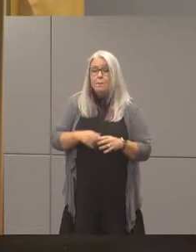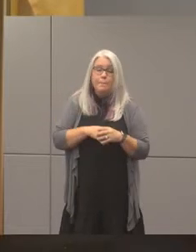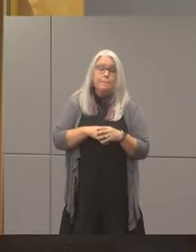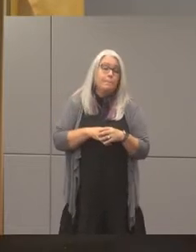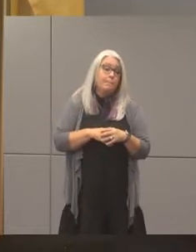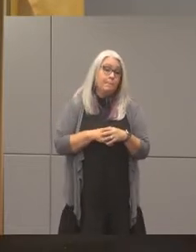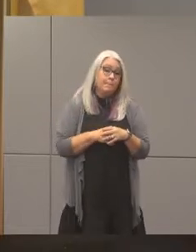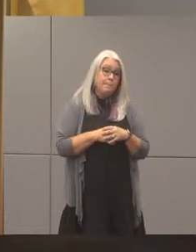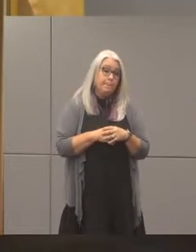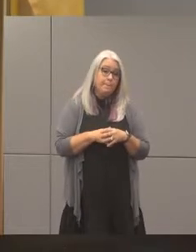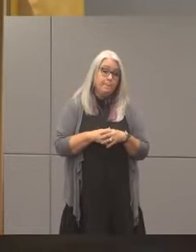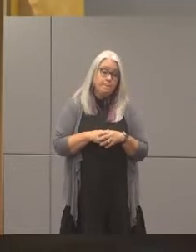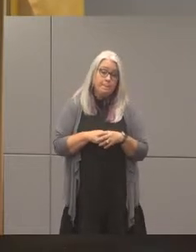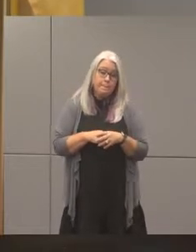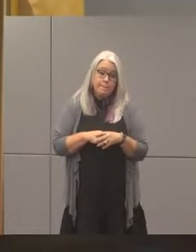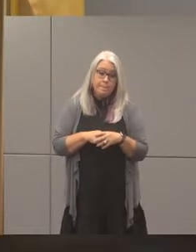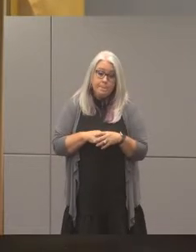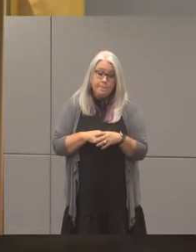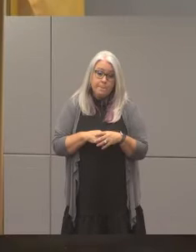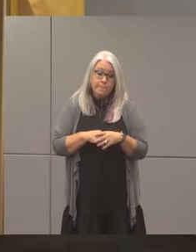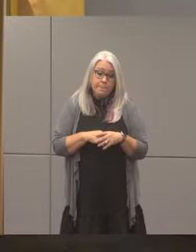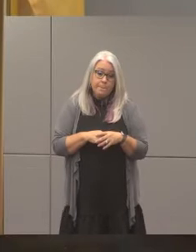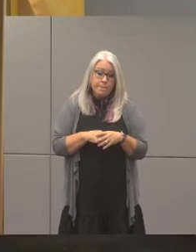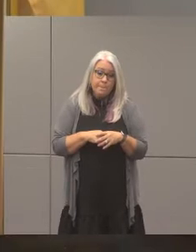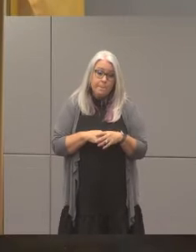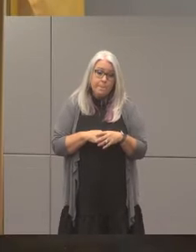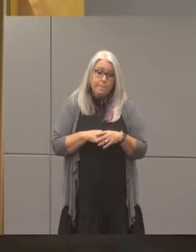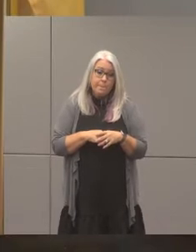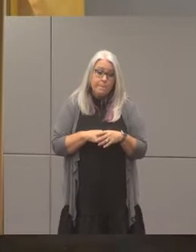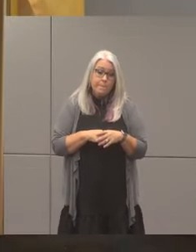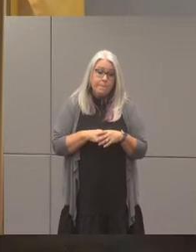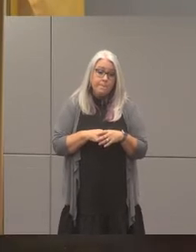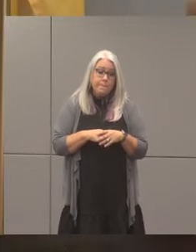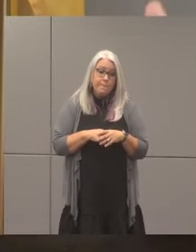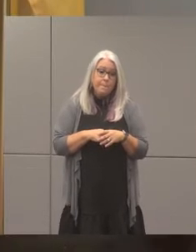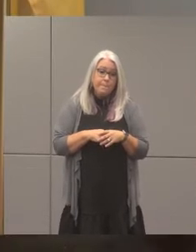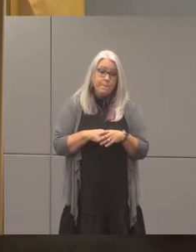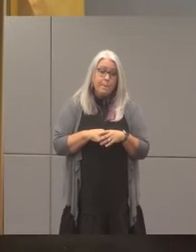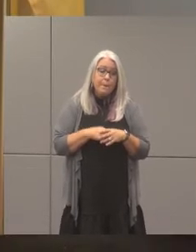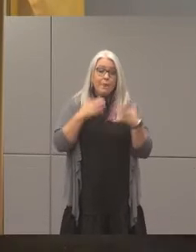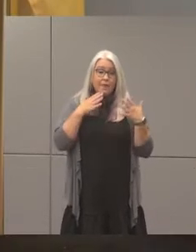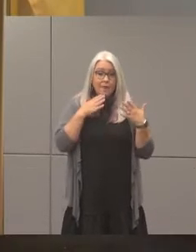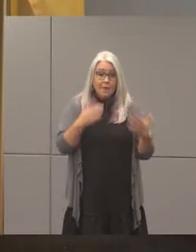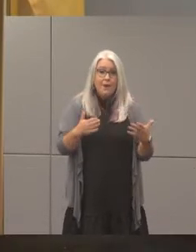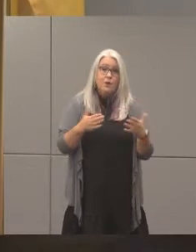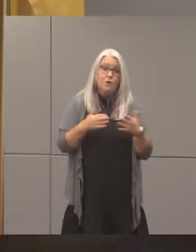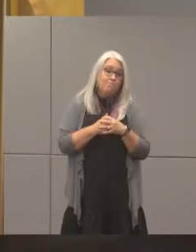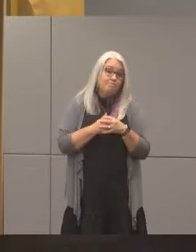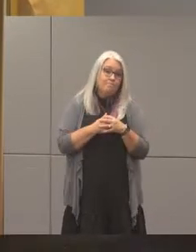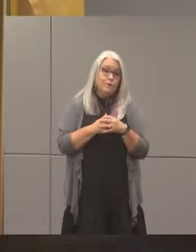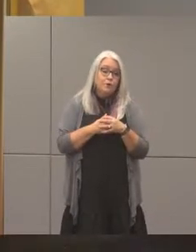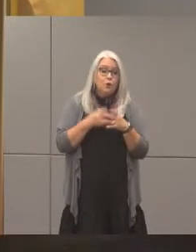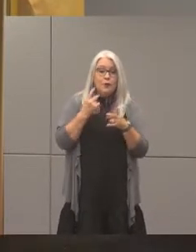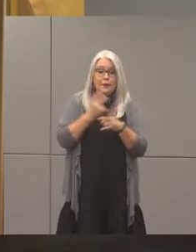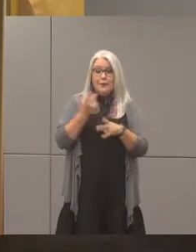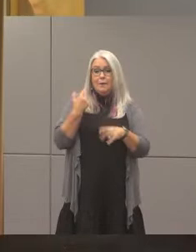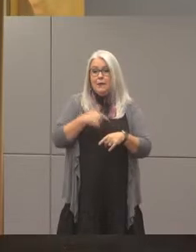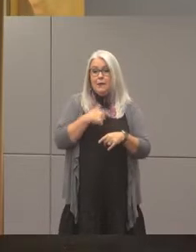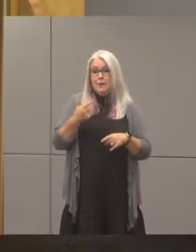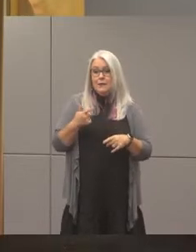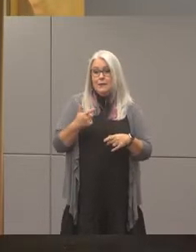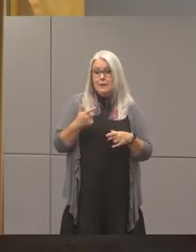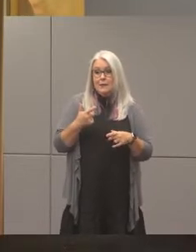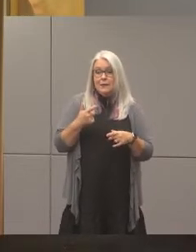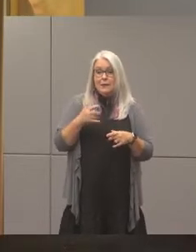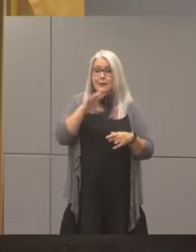So I thank you for at least keeping us out of jeopardy. I hope it